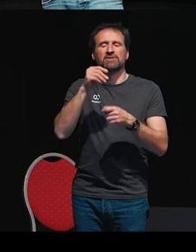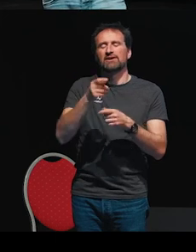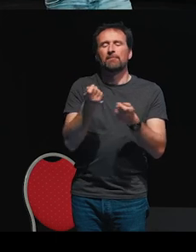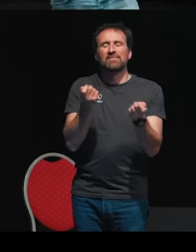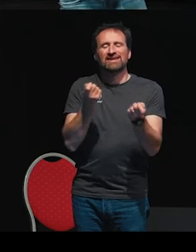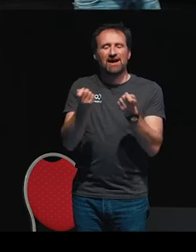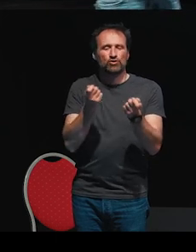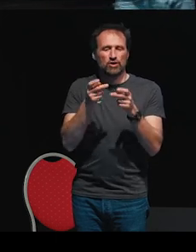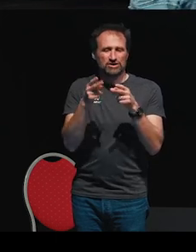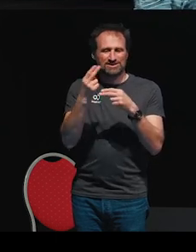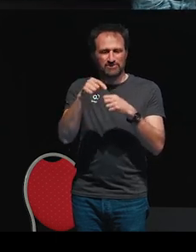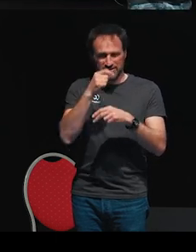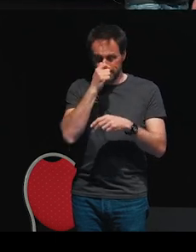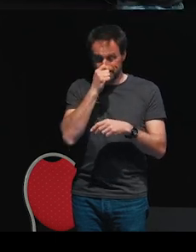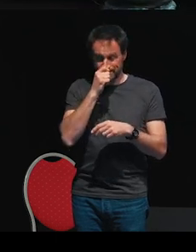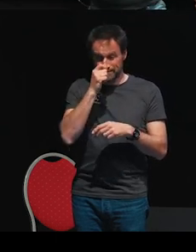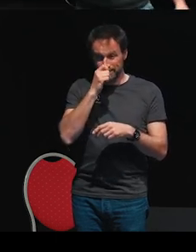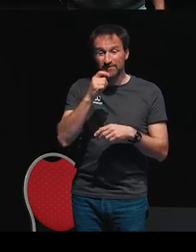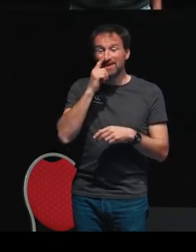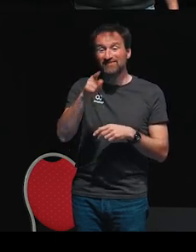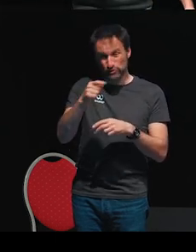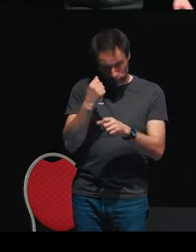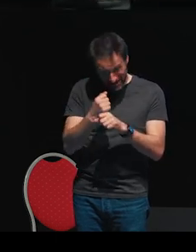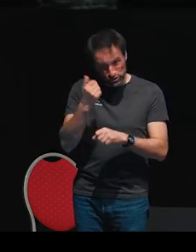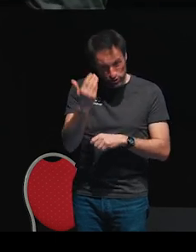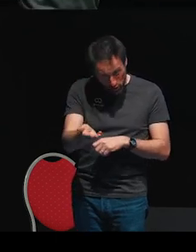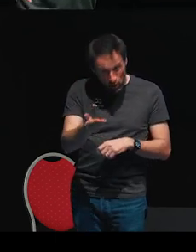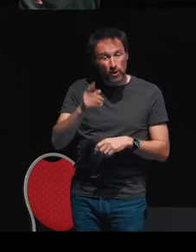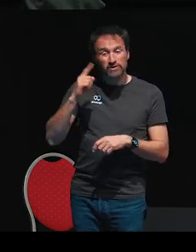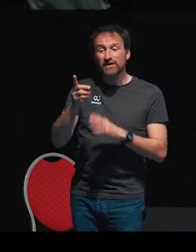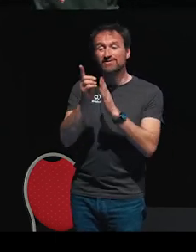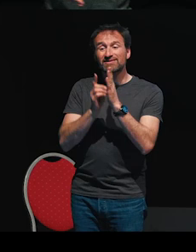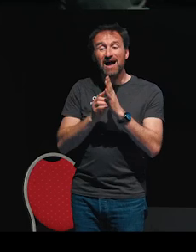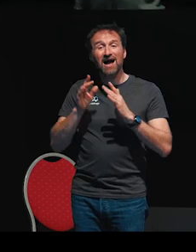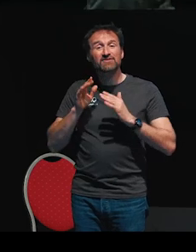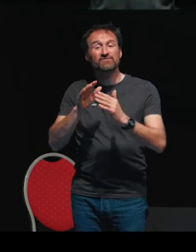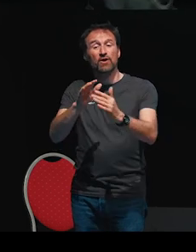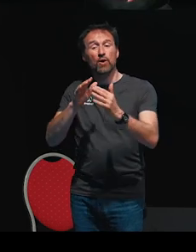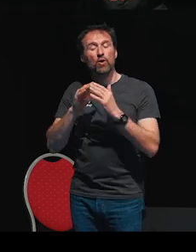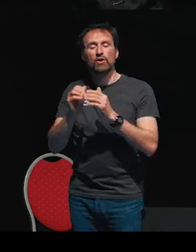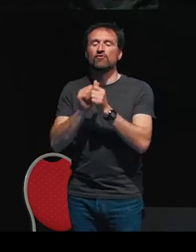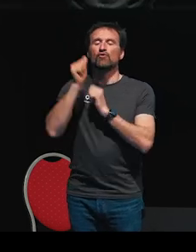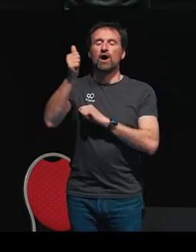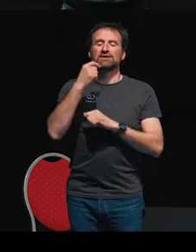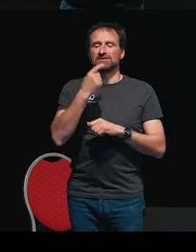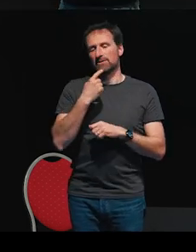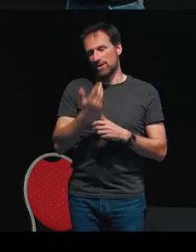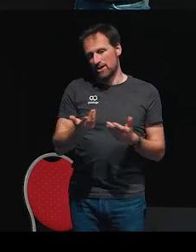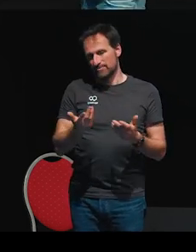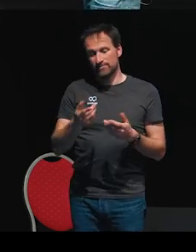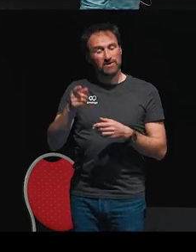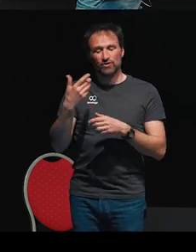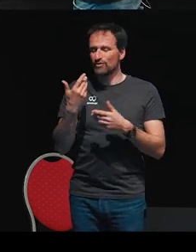If you do this, you will have predictable data flow, you will not be able to introduce some loops,